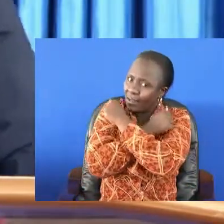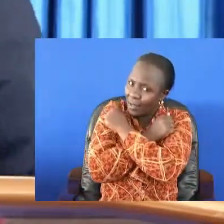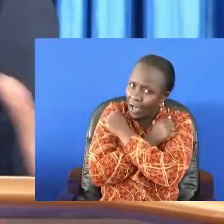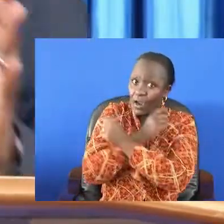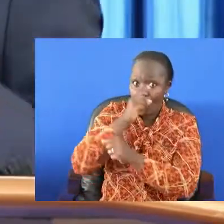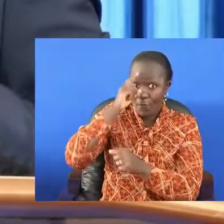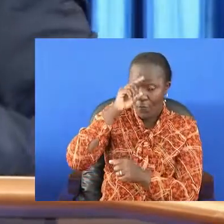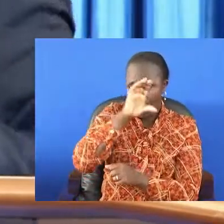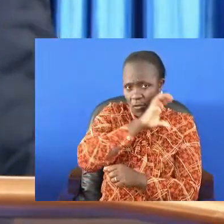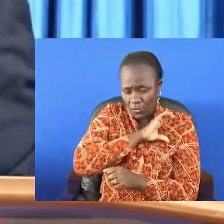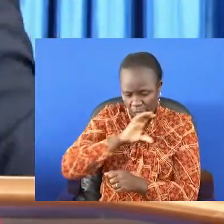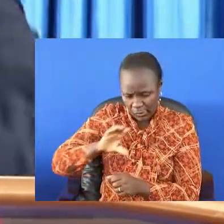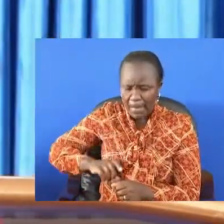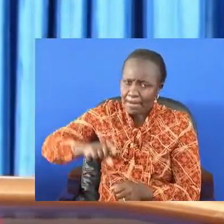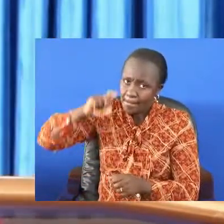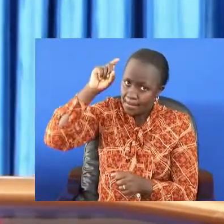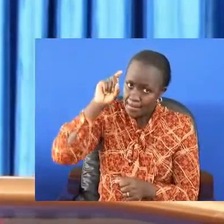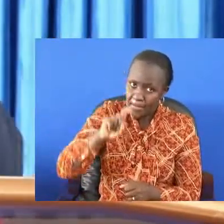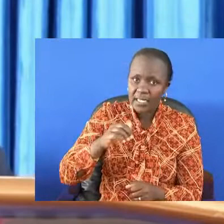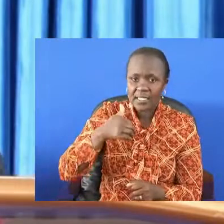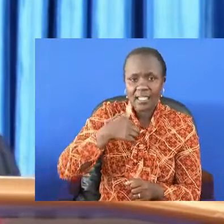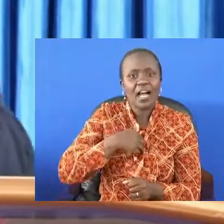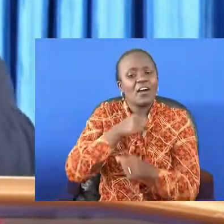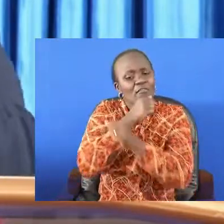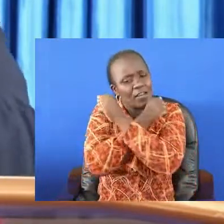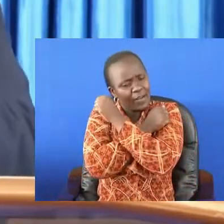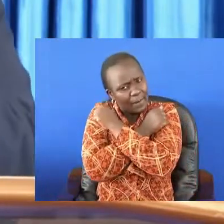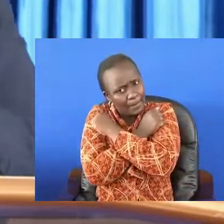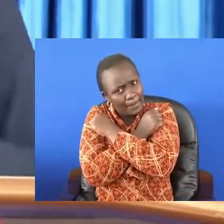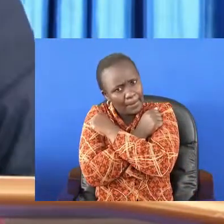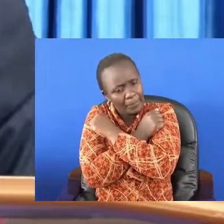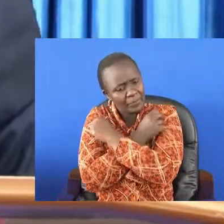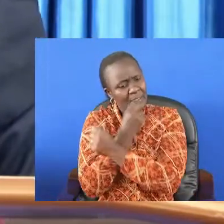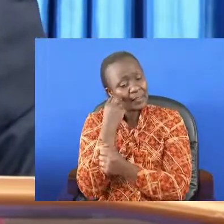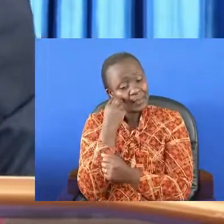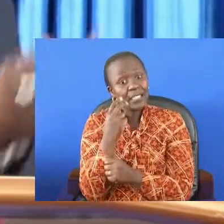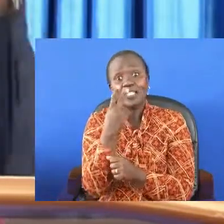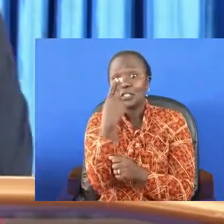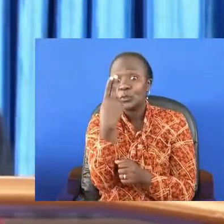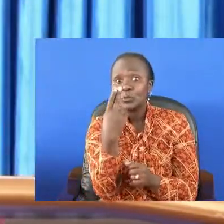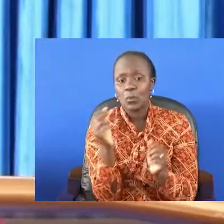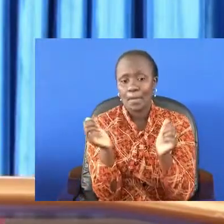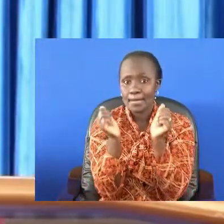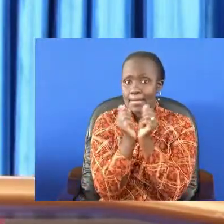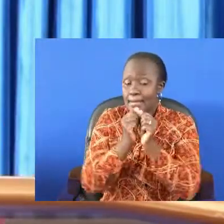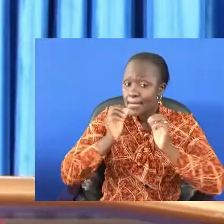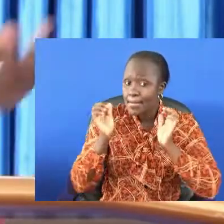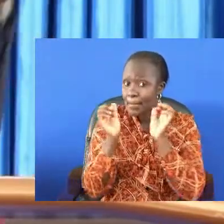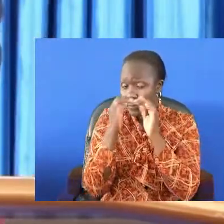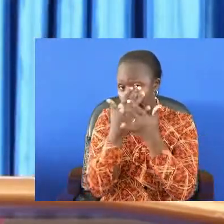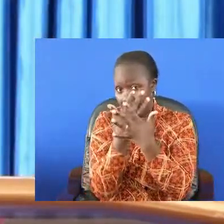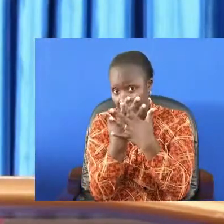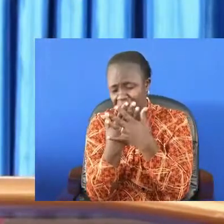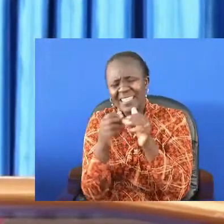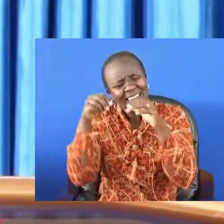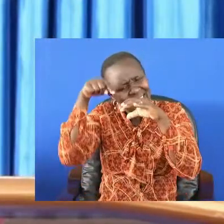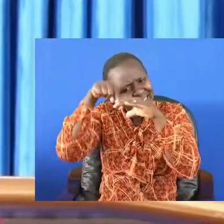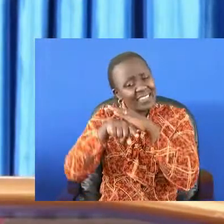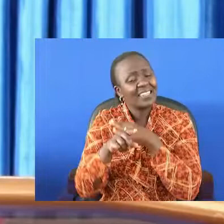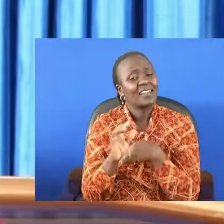Christ. You must have passion for Christ. Passion is seen in these people in that at